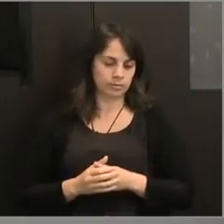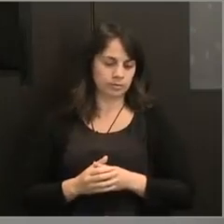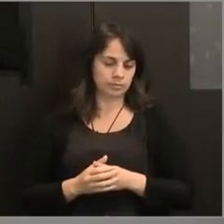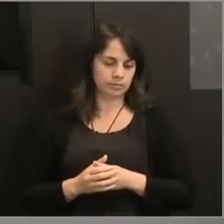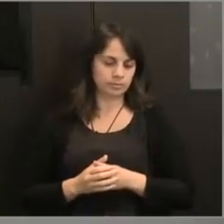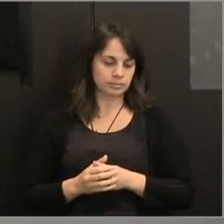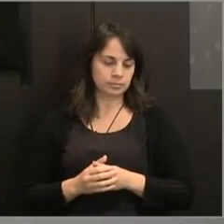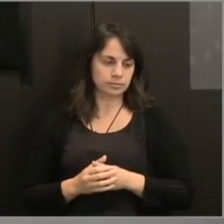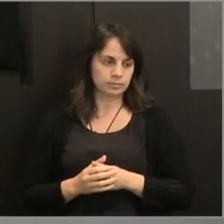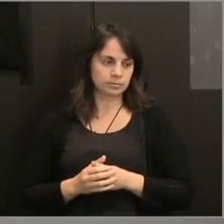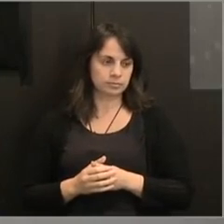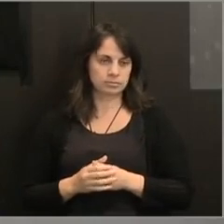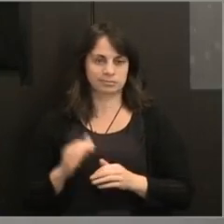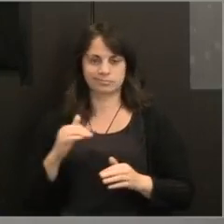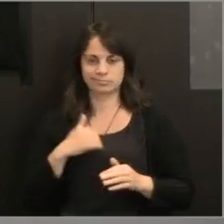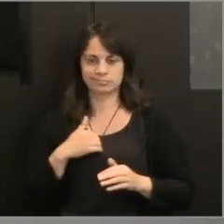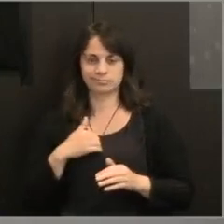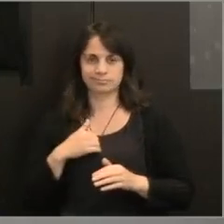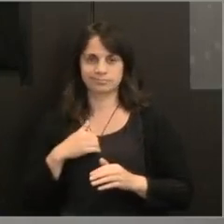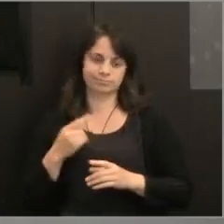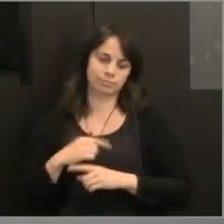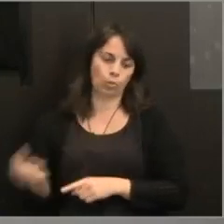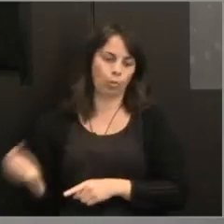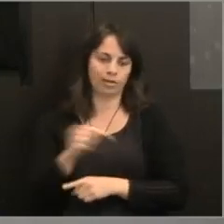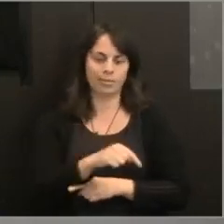turned and sailed back home.